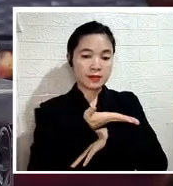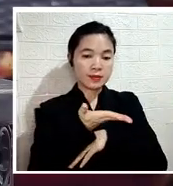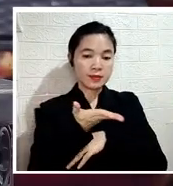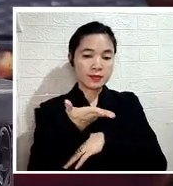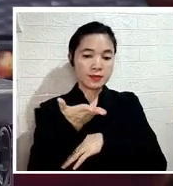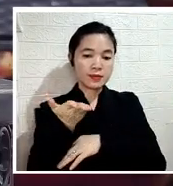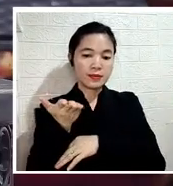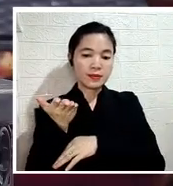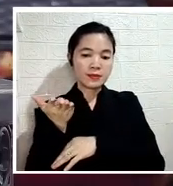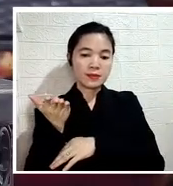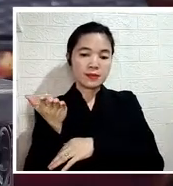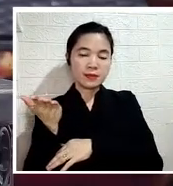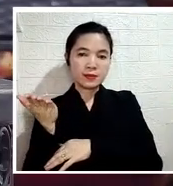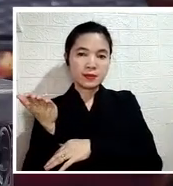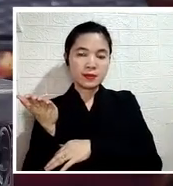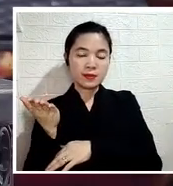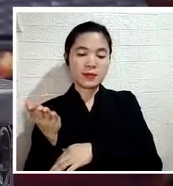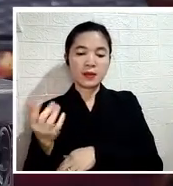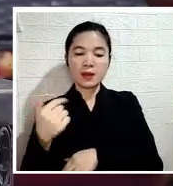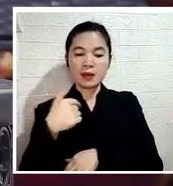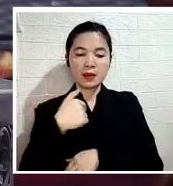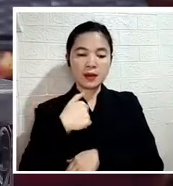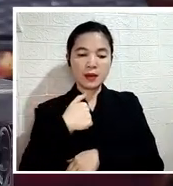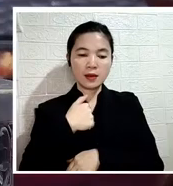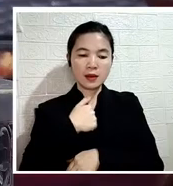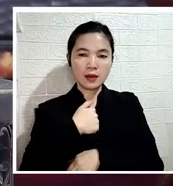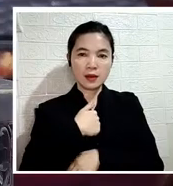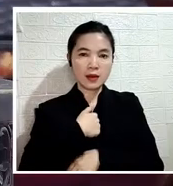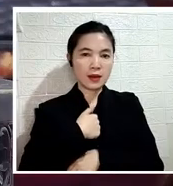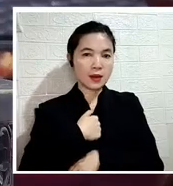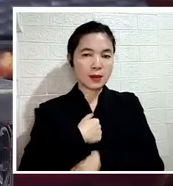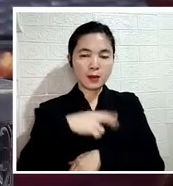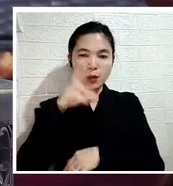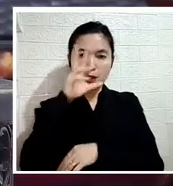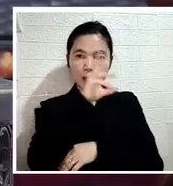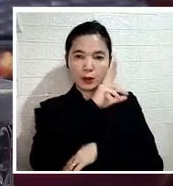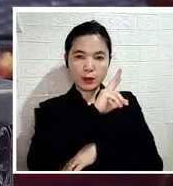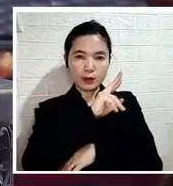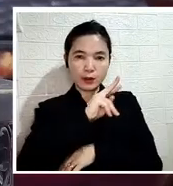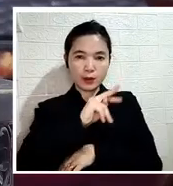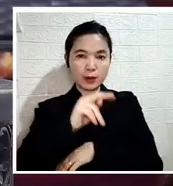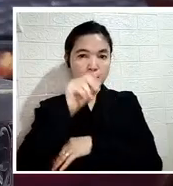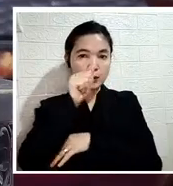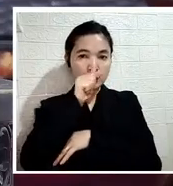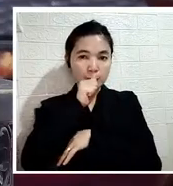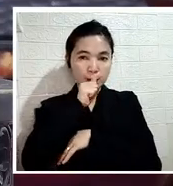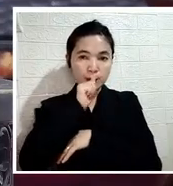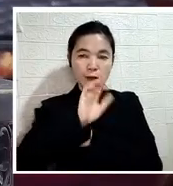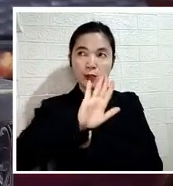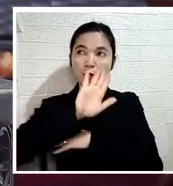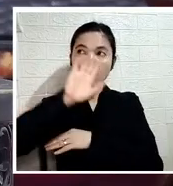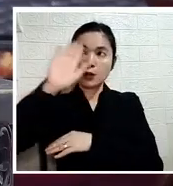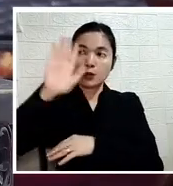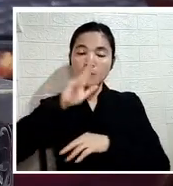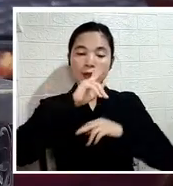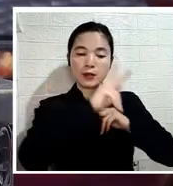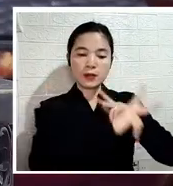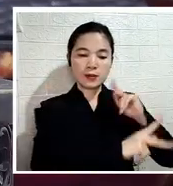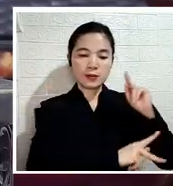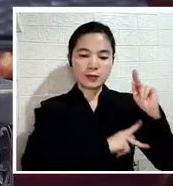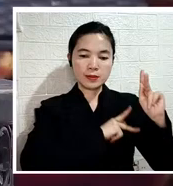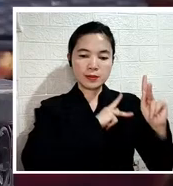of. I have made no secret of your kindness